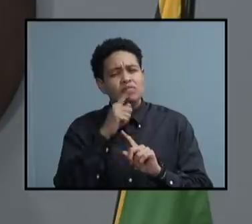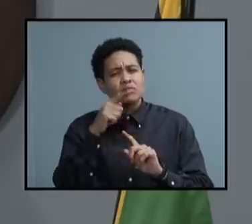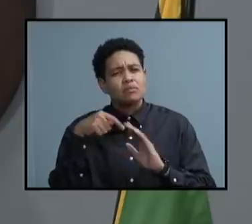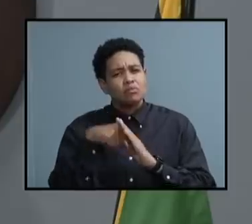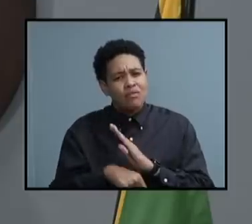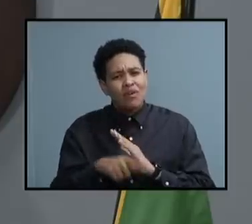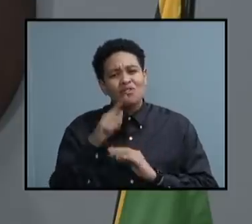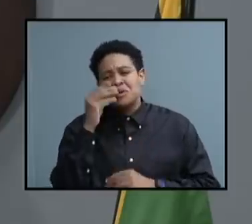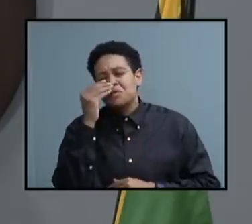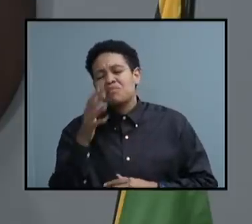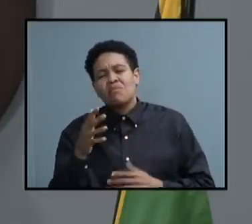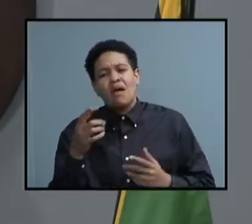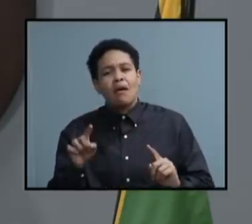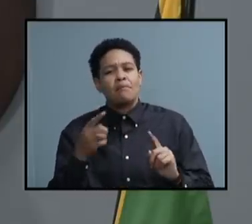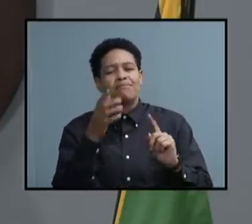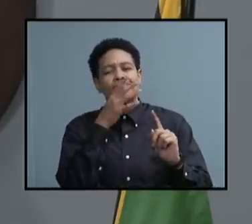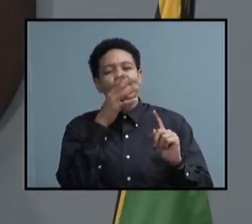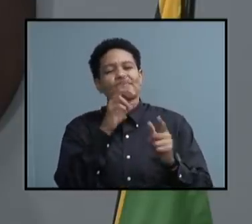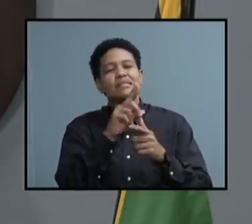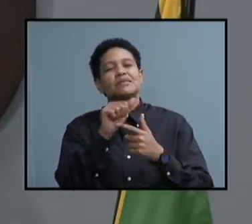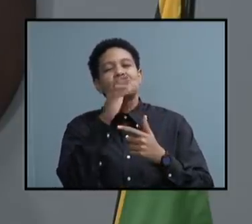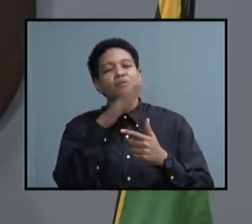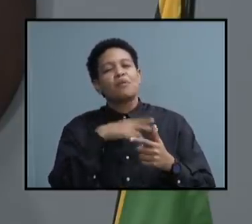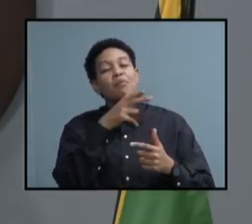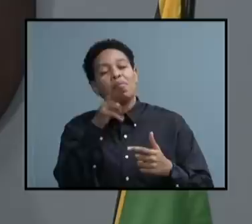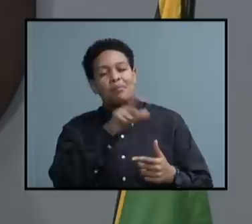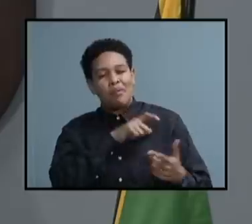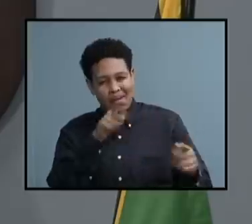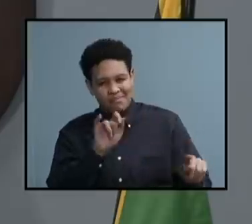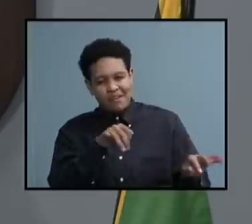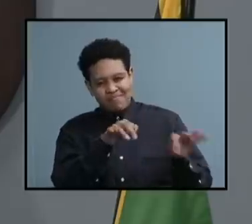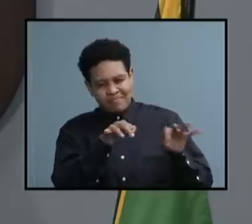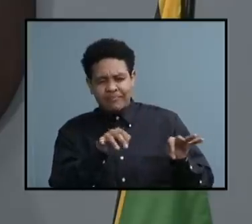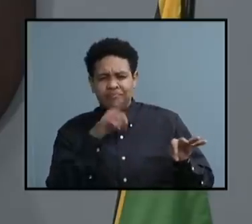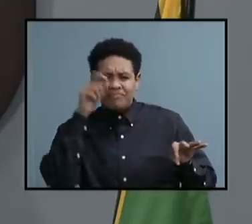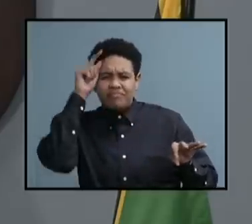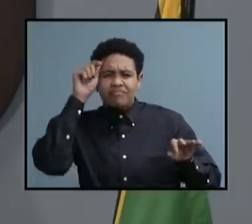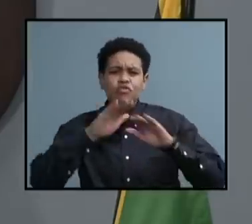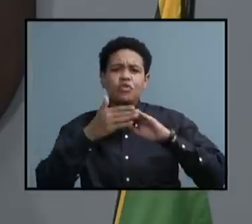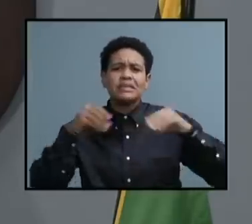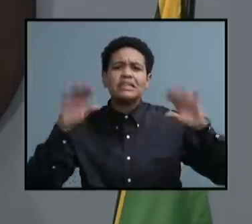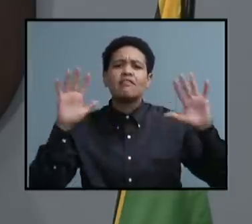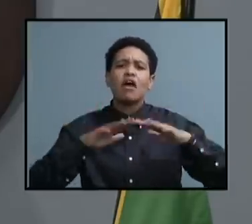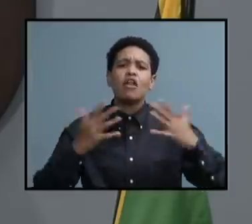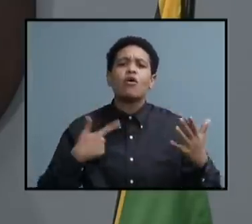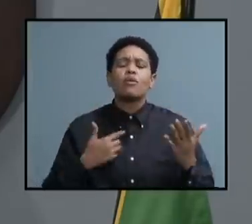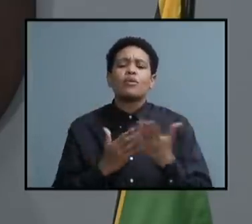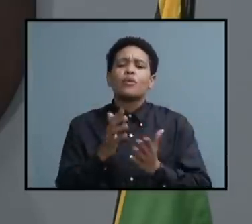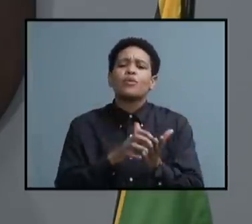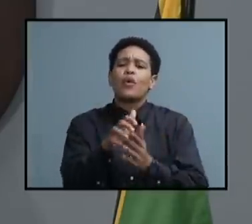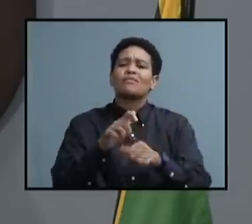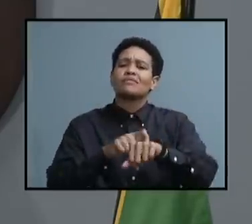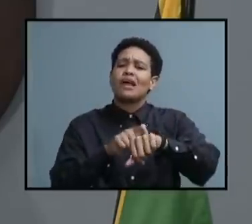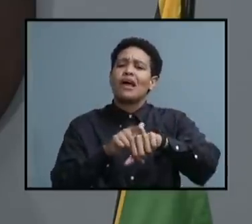profound. And Jamaica has sacrificed much. We've gone through a rough period in